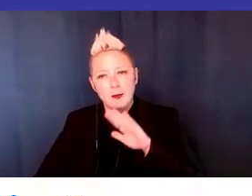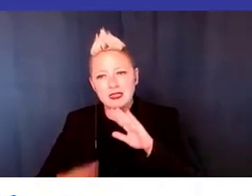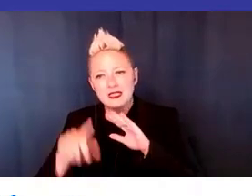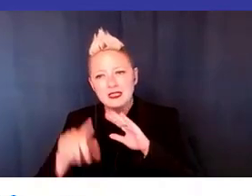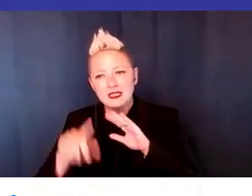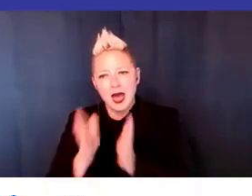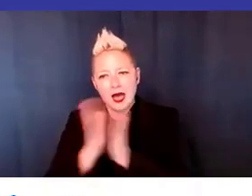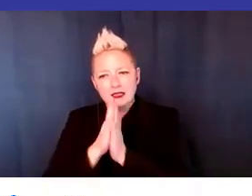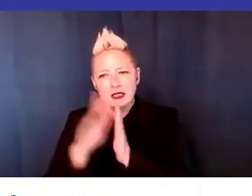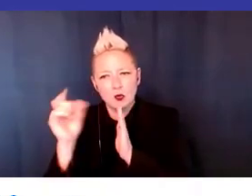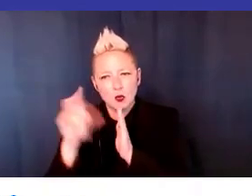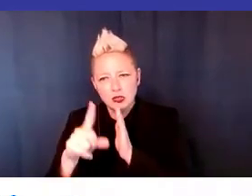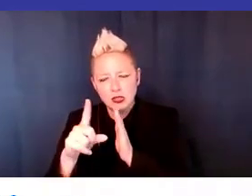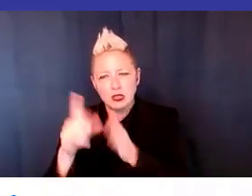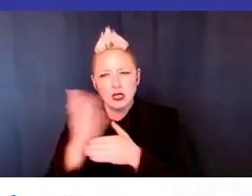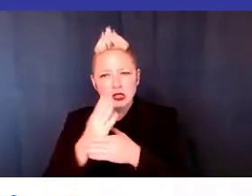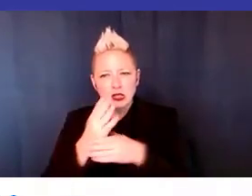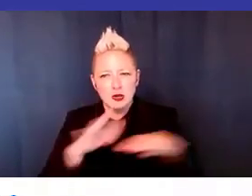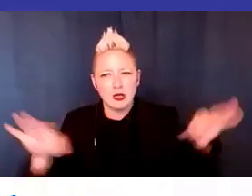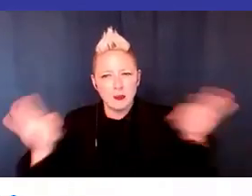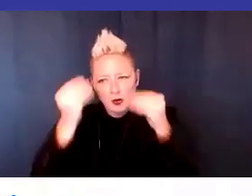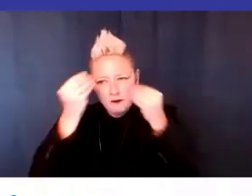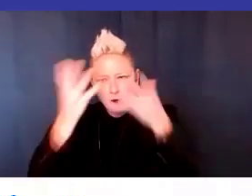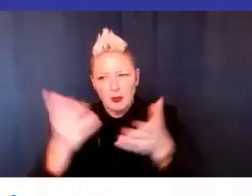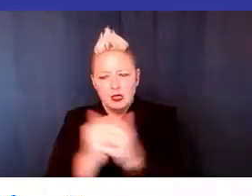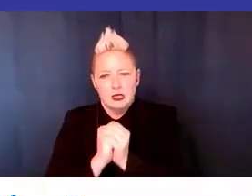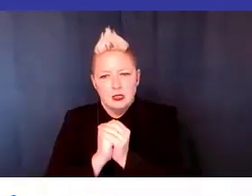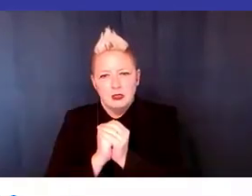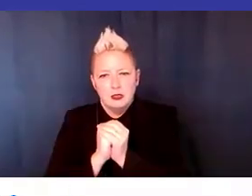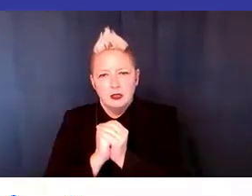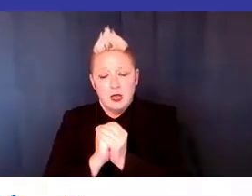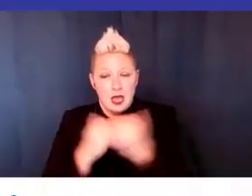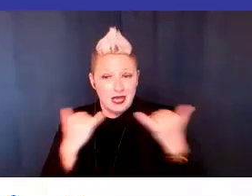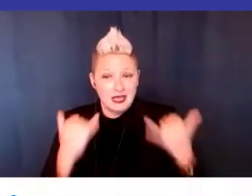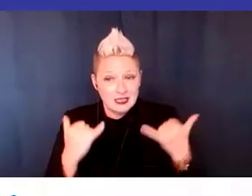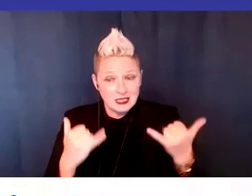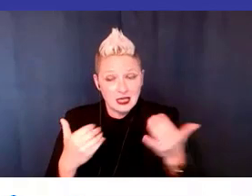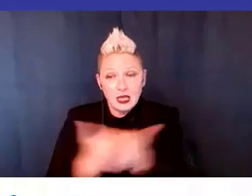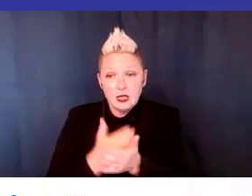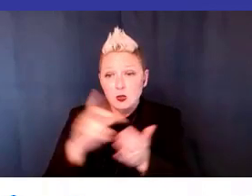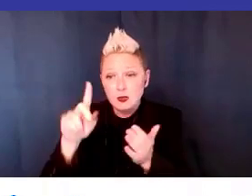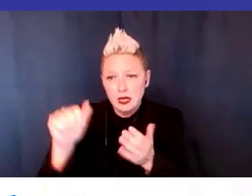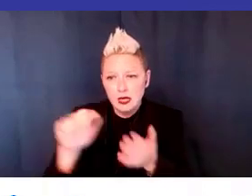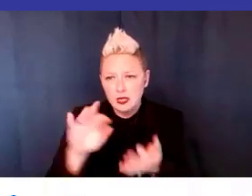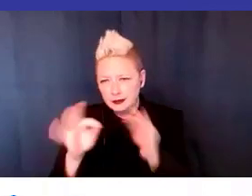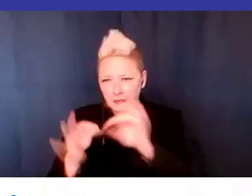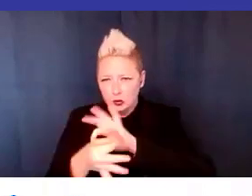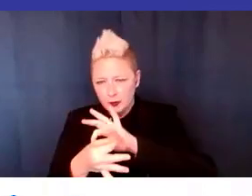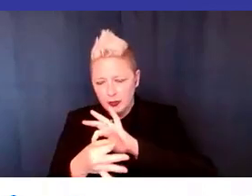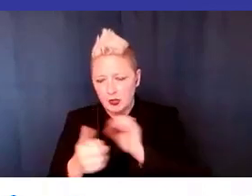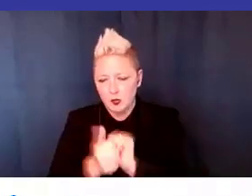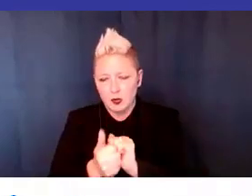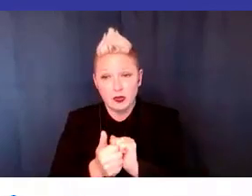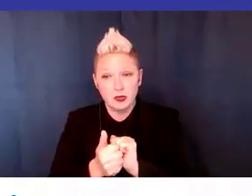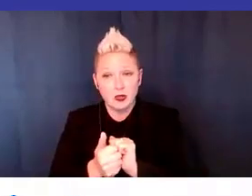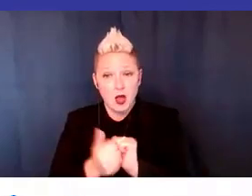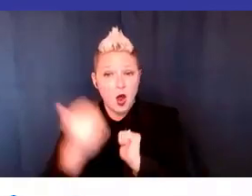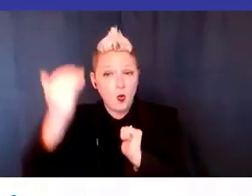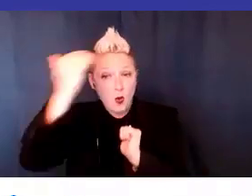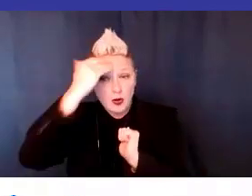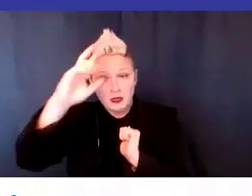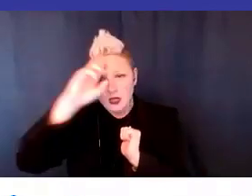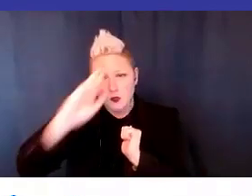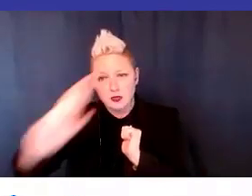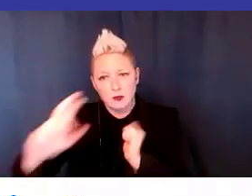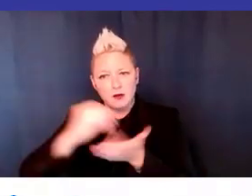sharing important information and interpreting existing and new data with the awareness and respect for the